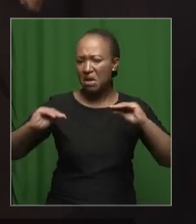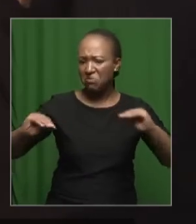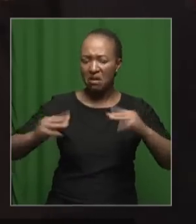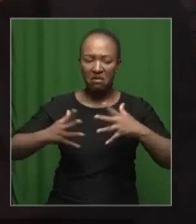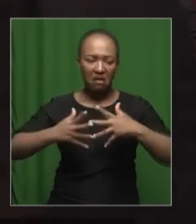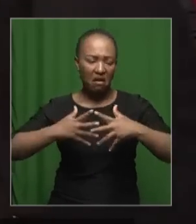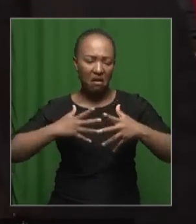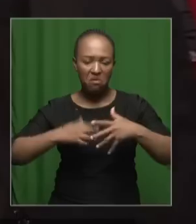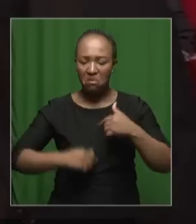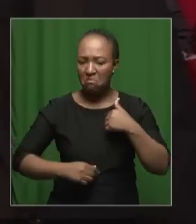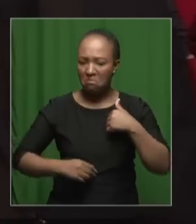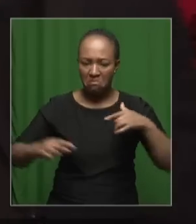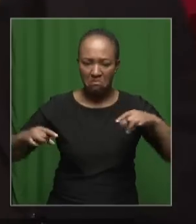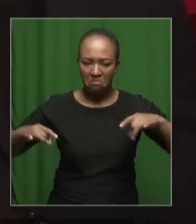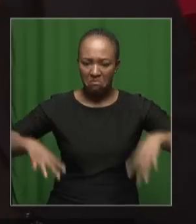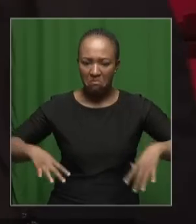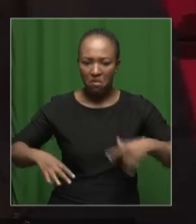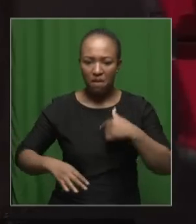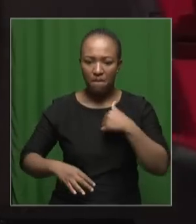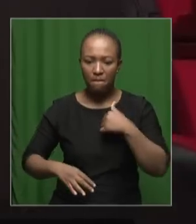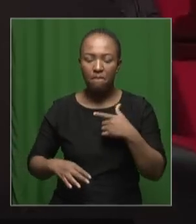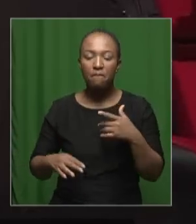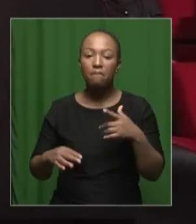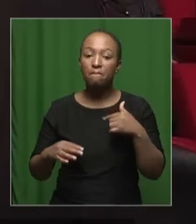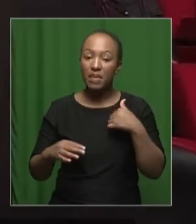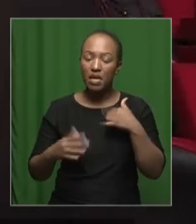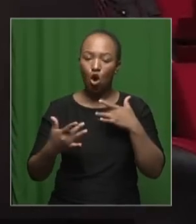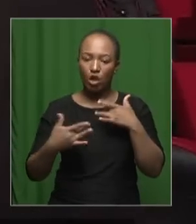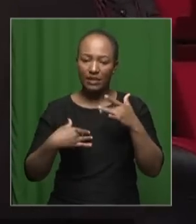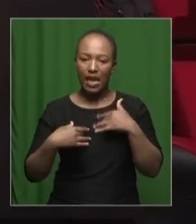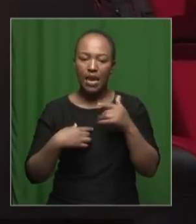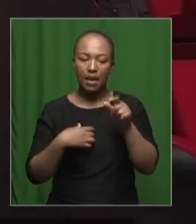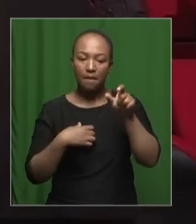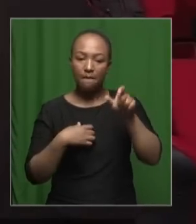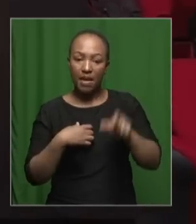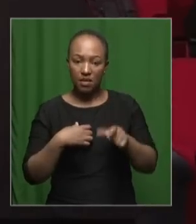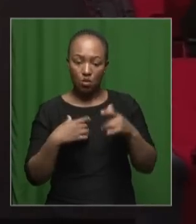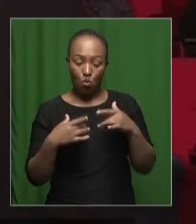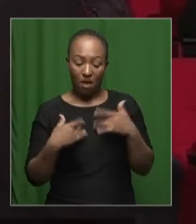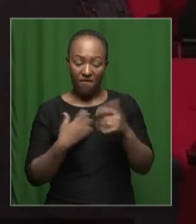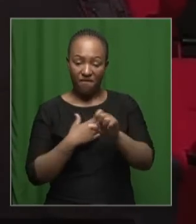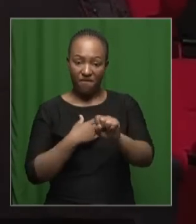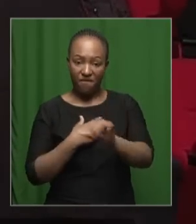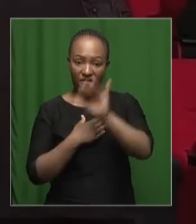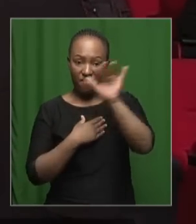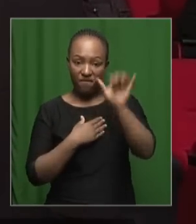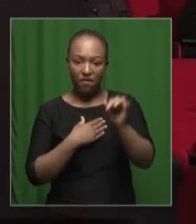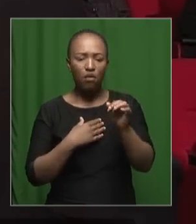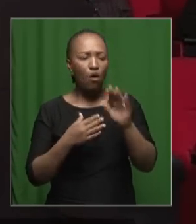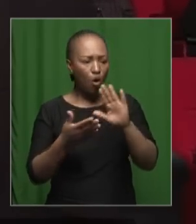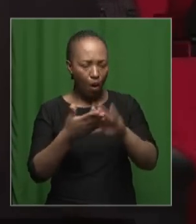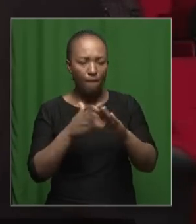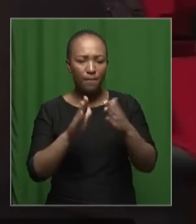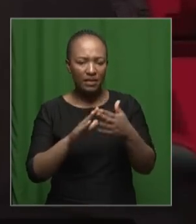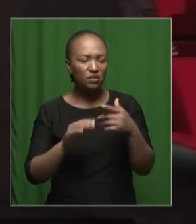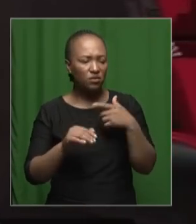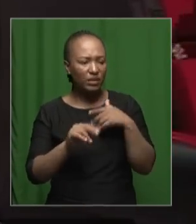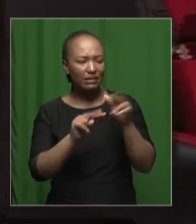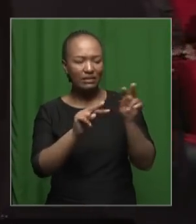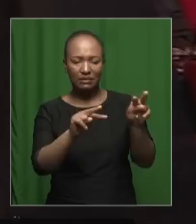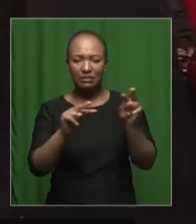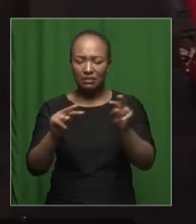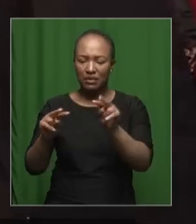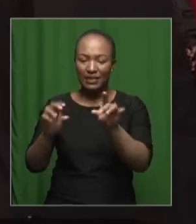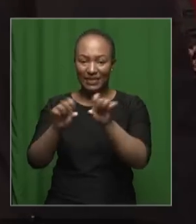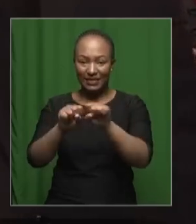but I come here as a concerned citizen who's on the ground. You know, you cannot, our system